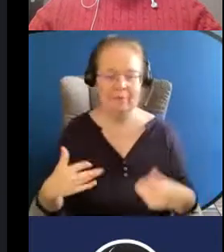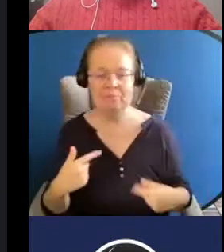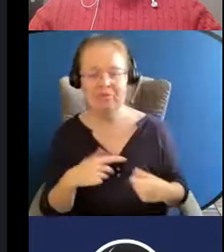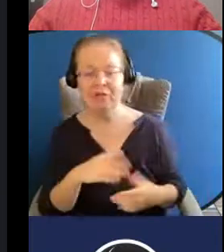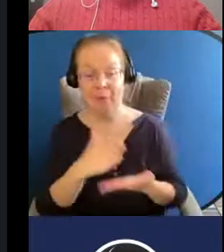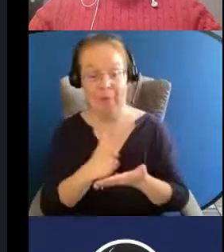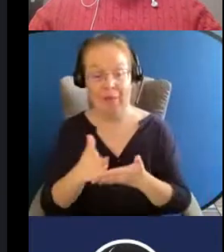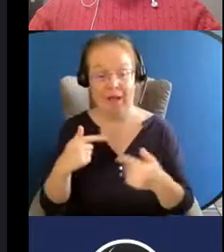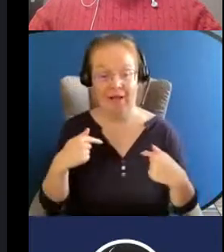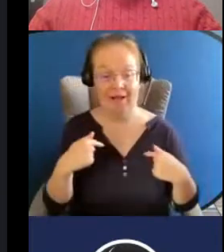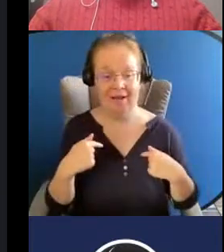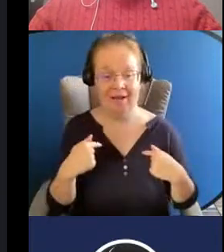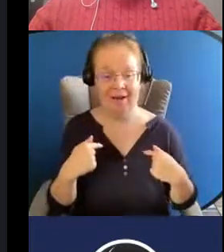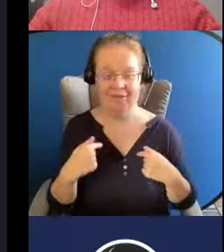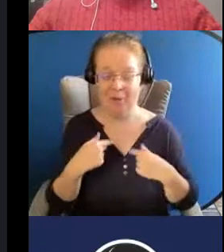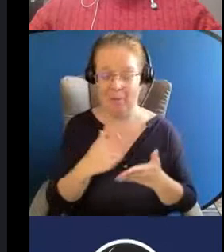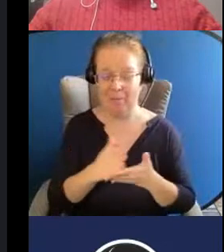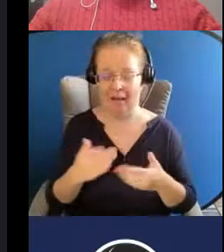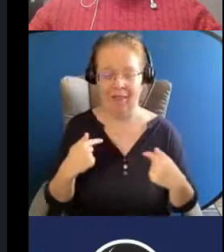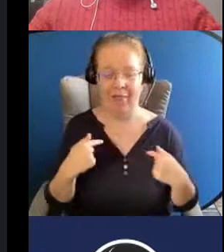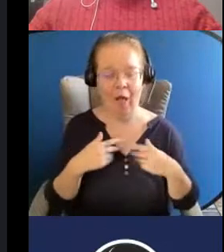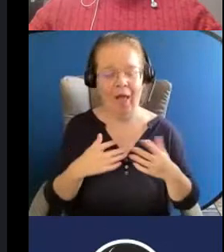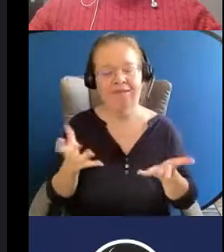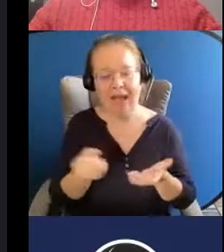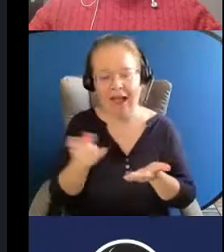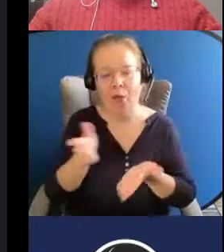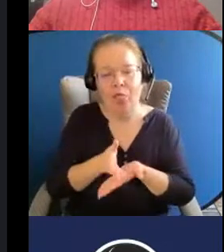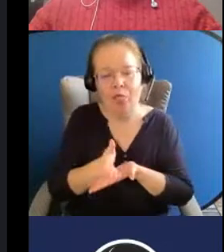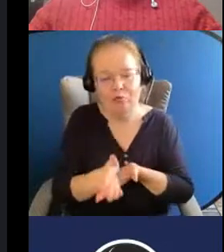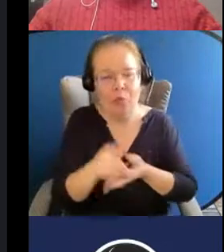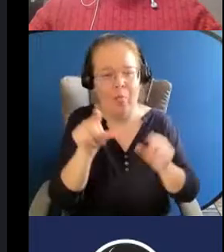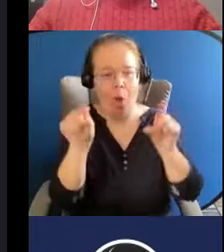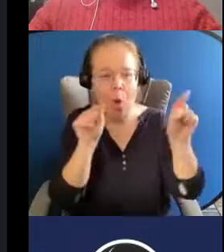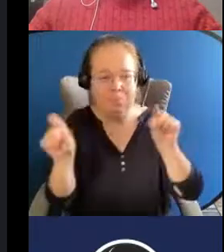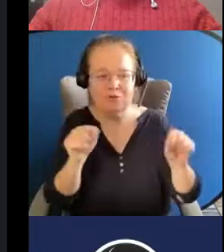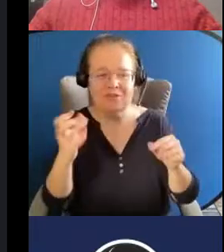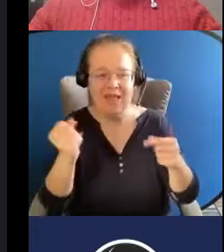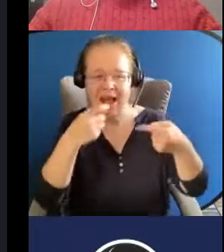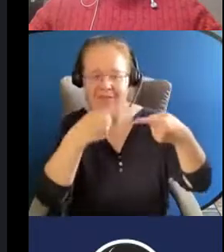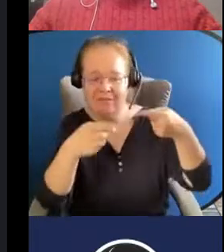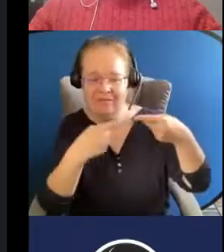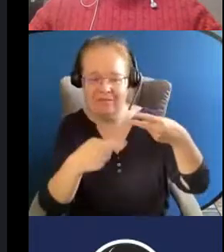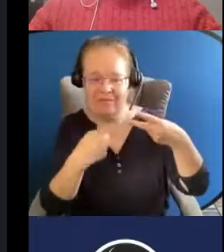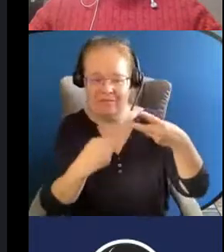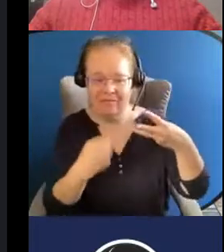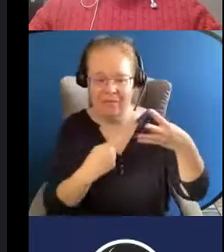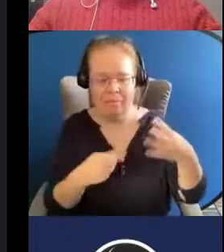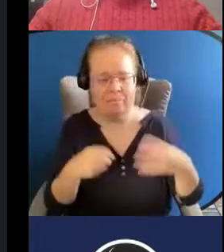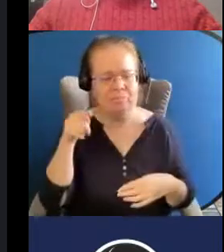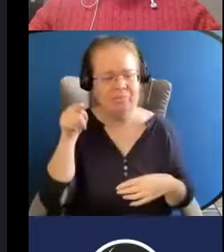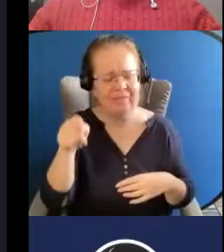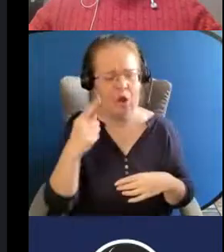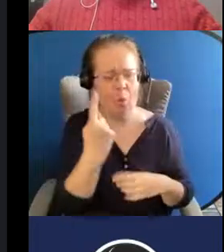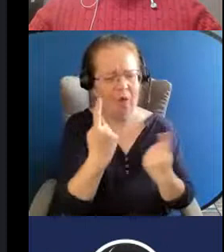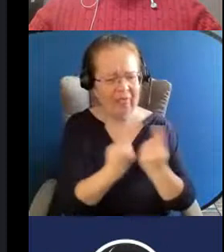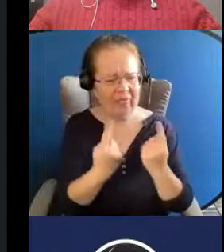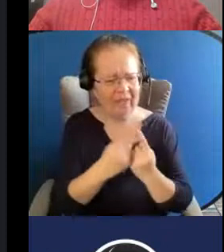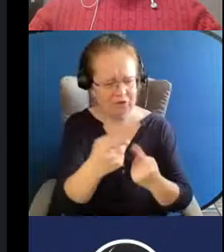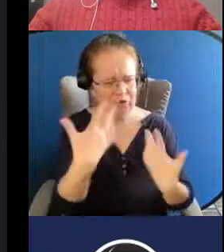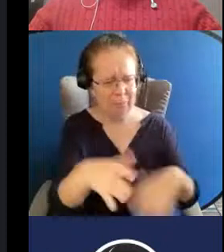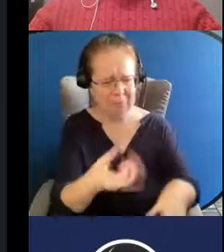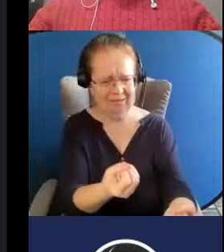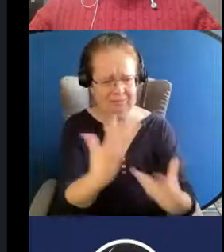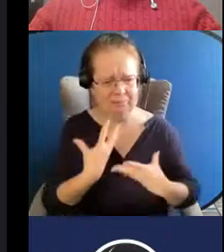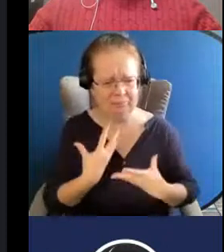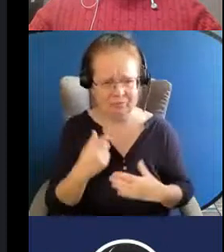us spending deliberate time like we're doing today, just taking you through these options. Yeah, and I think one of the things you point out, Hector, is some of the things